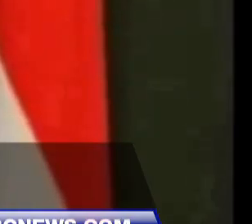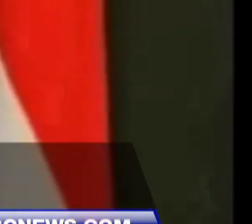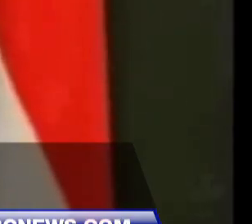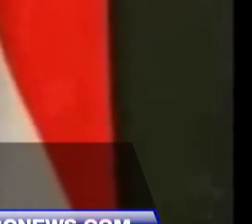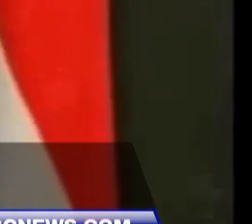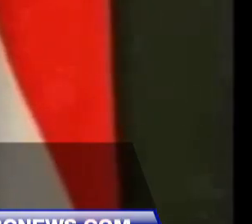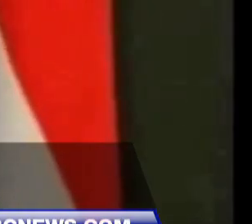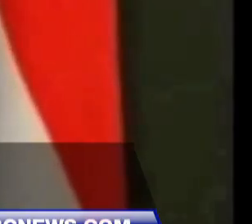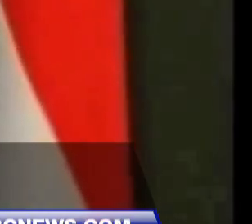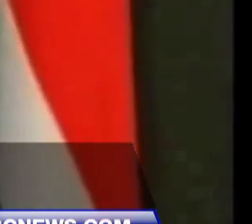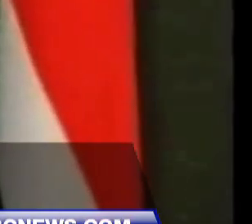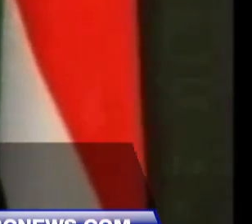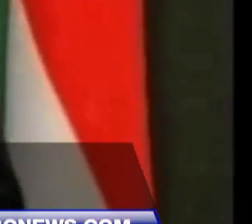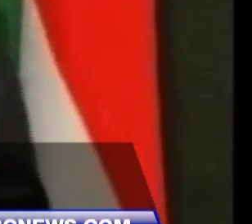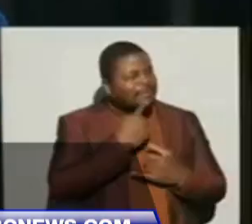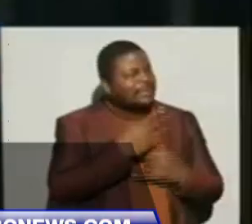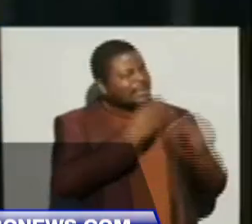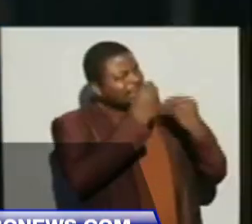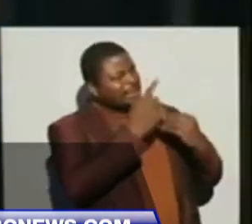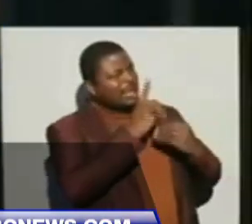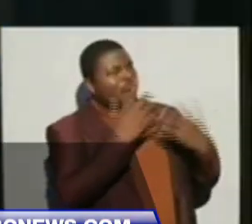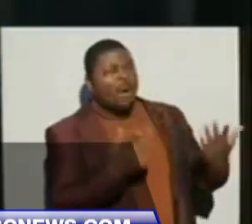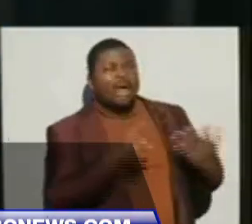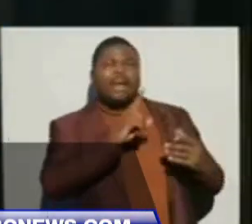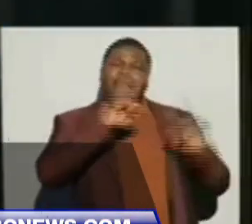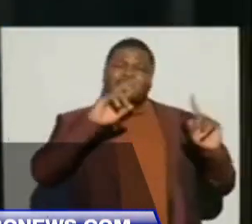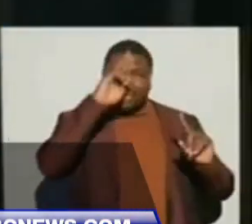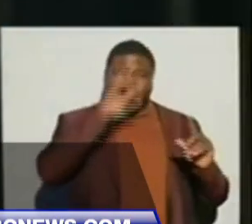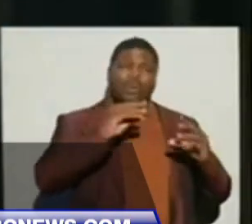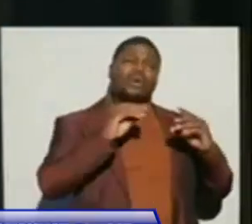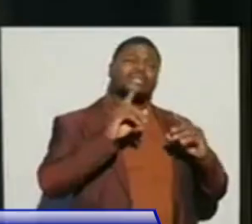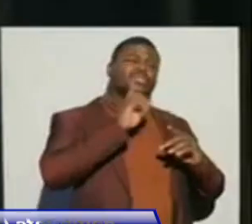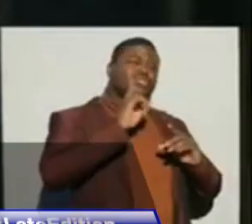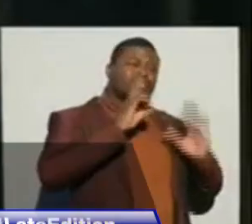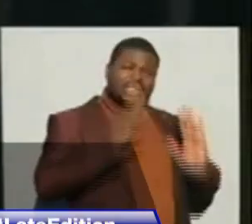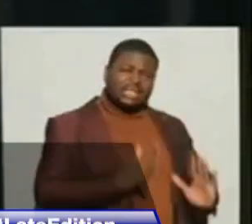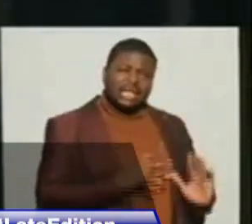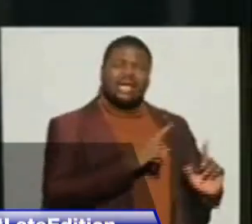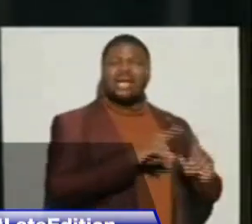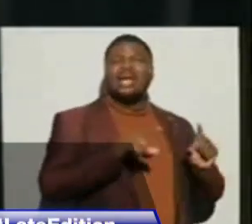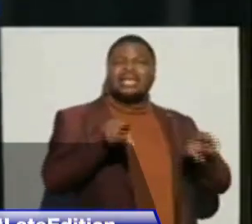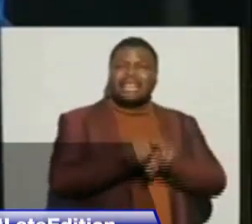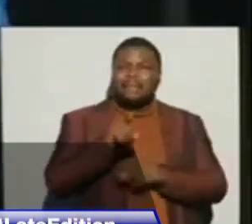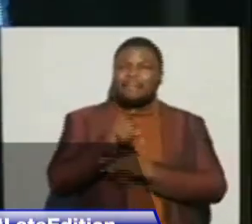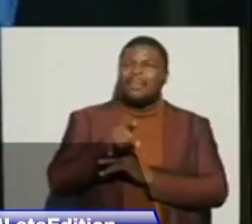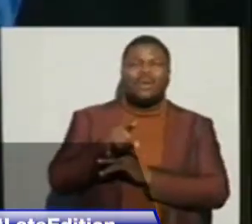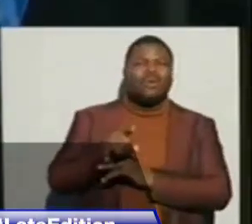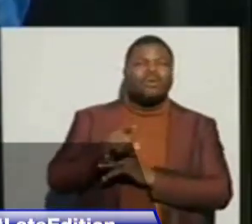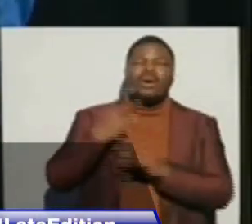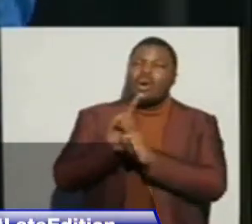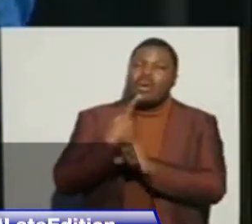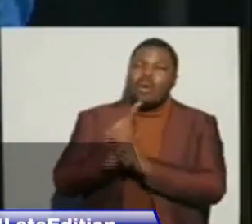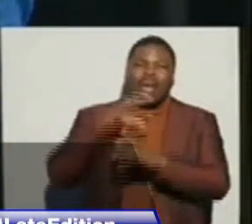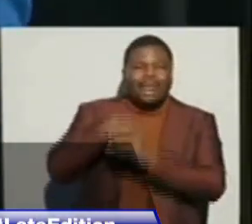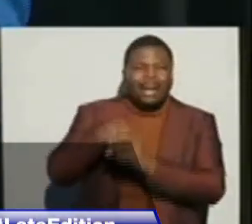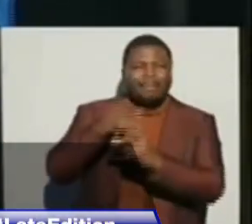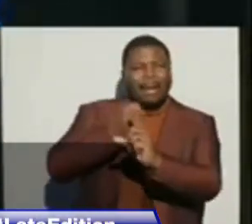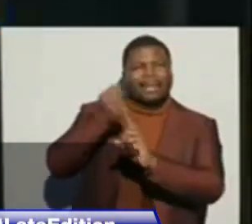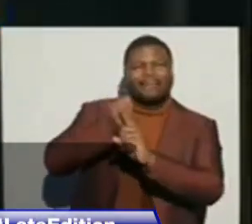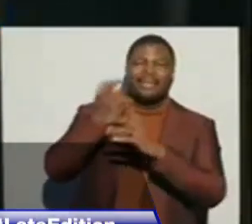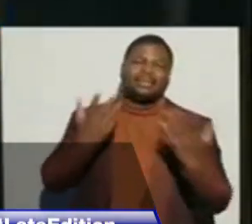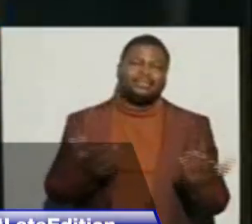5 years. He was an activist. He was virtually everything, such that when you listen to his attributes,